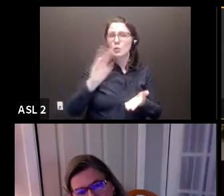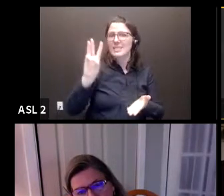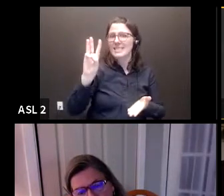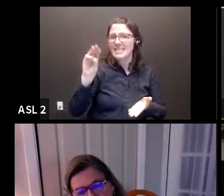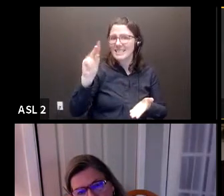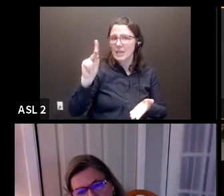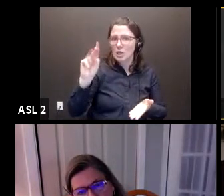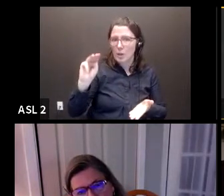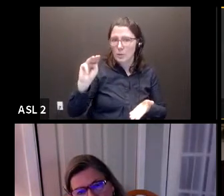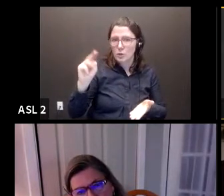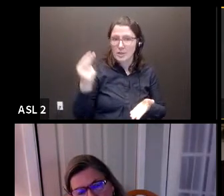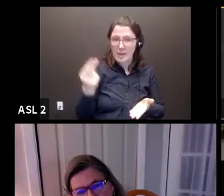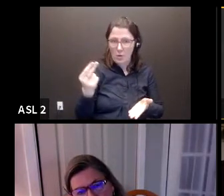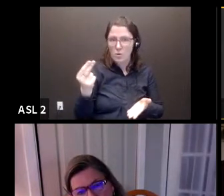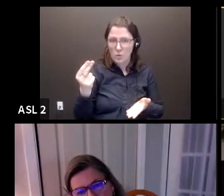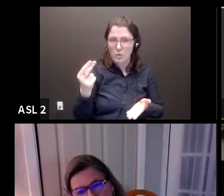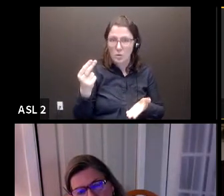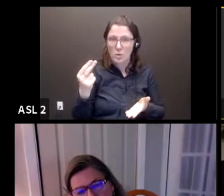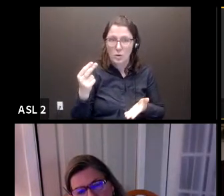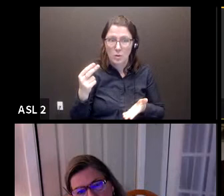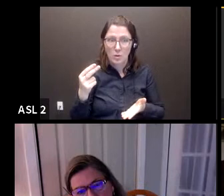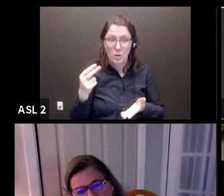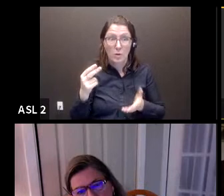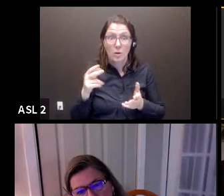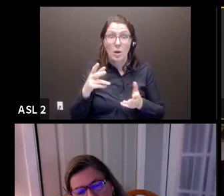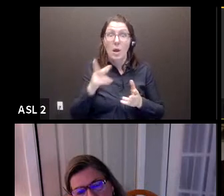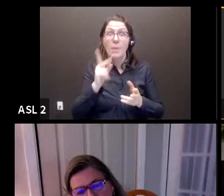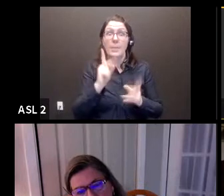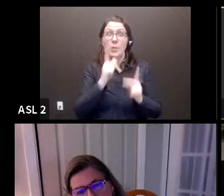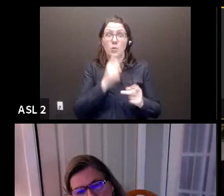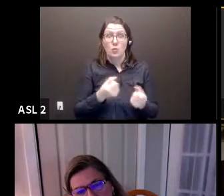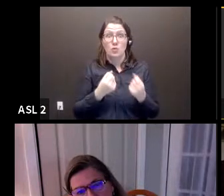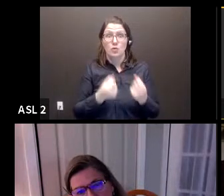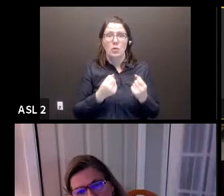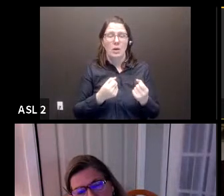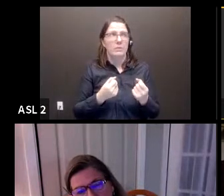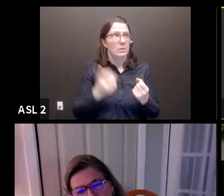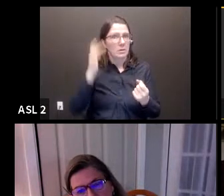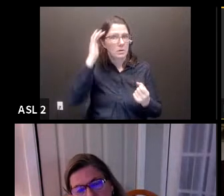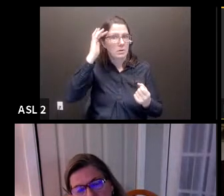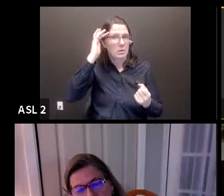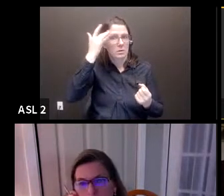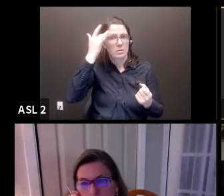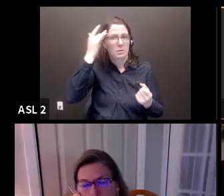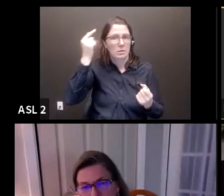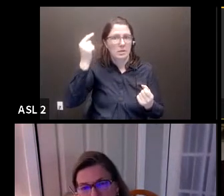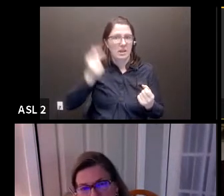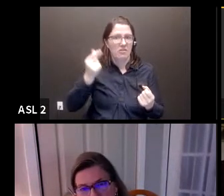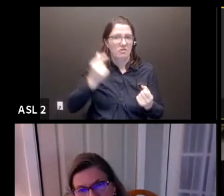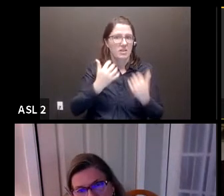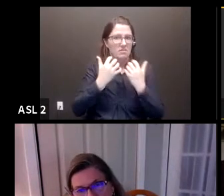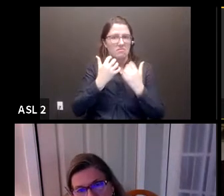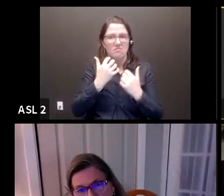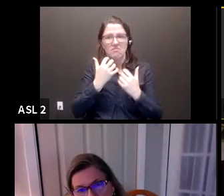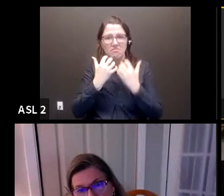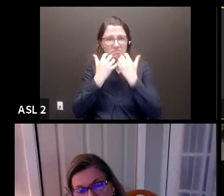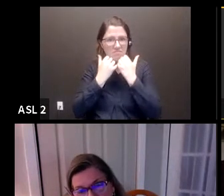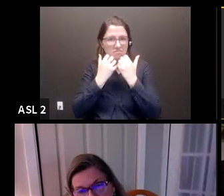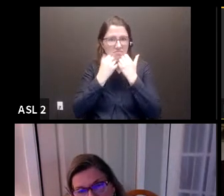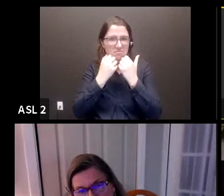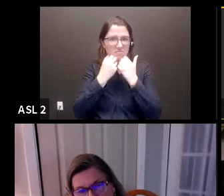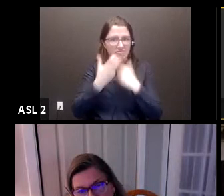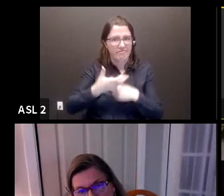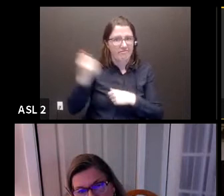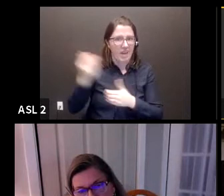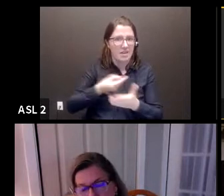there it's seen as a major cash grab um and people don't appreciate that approach so that